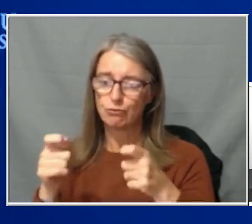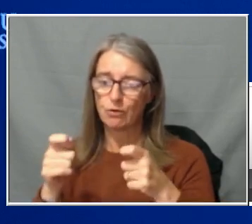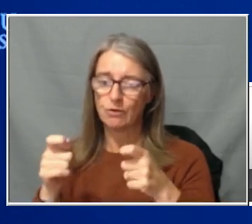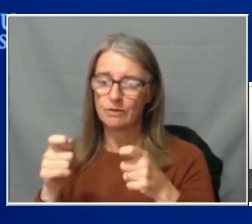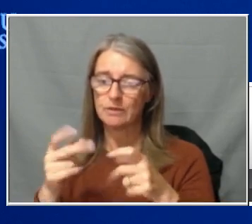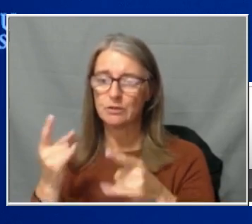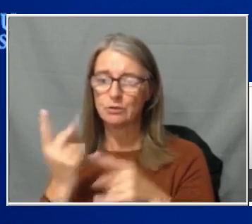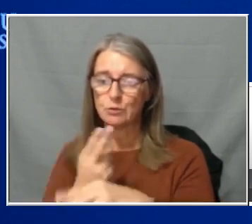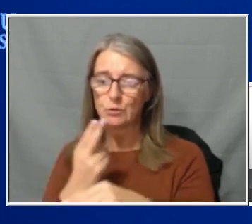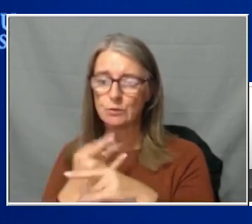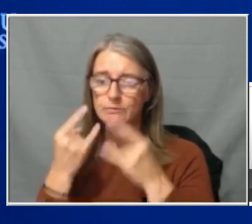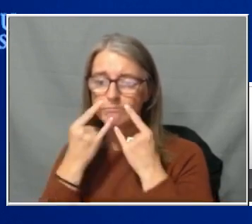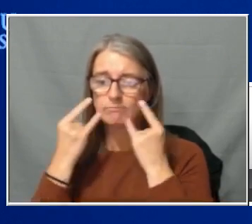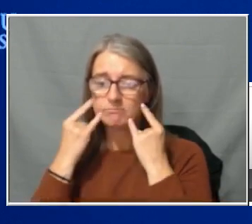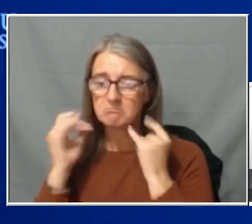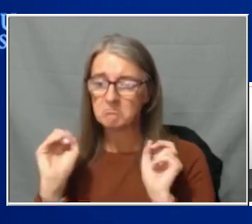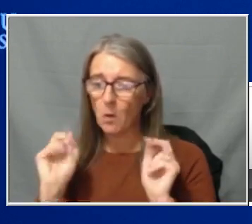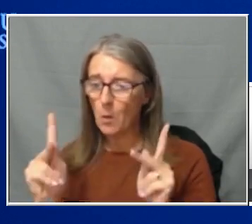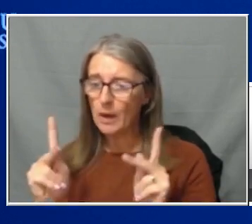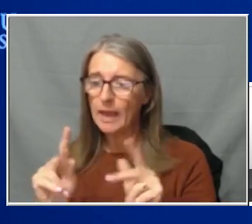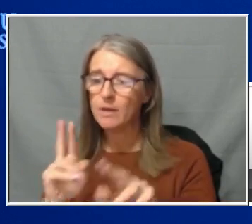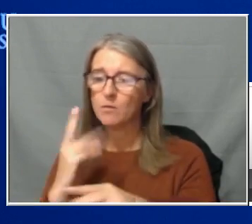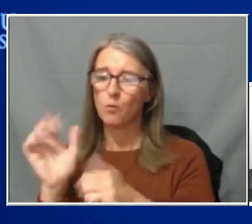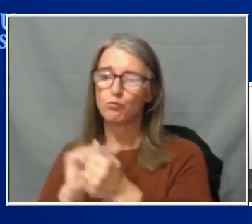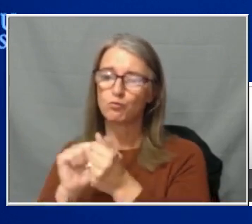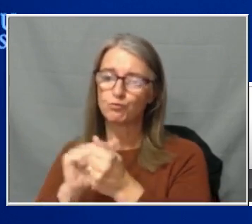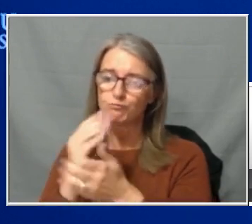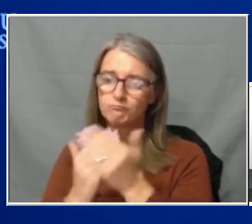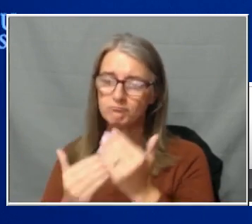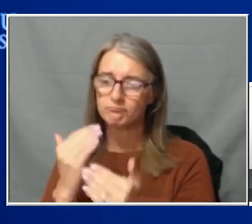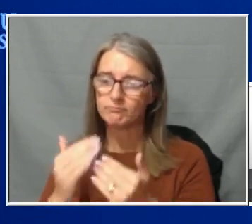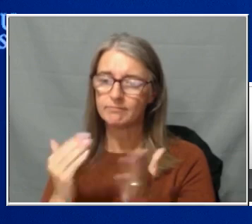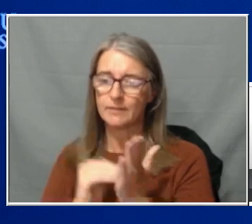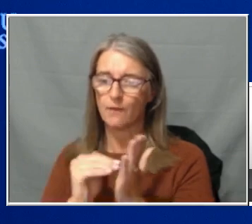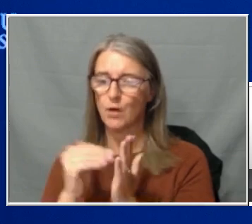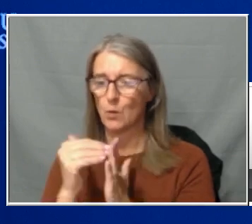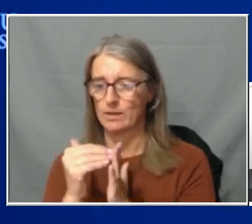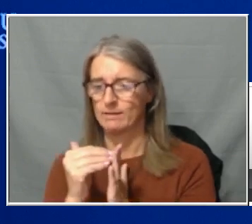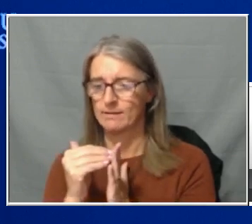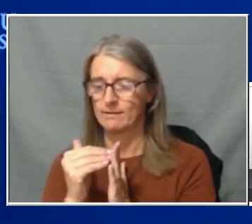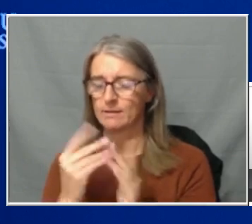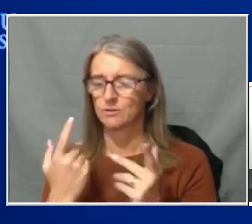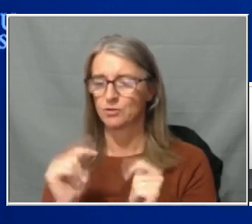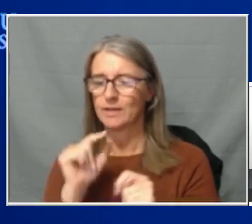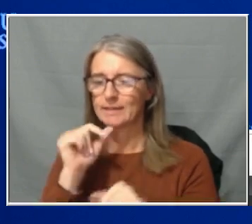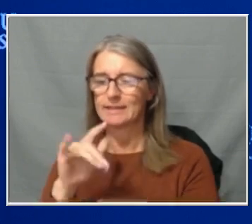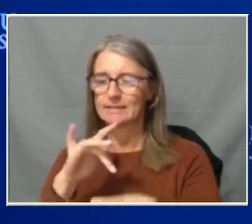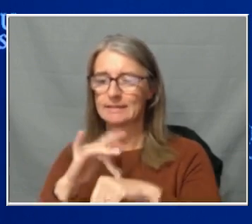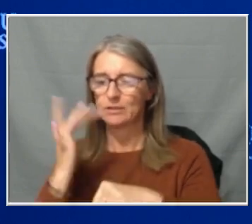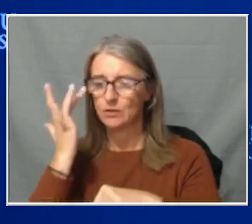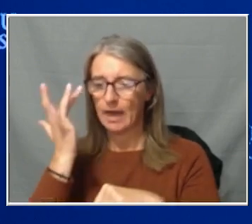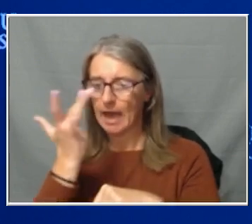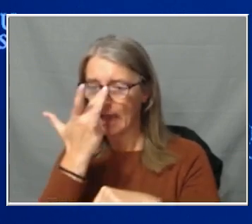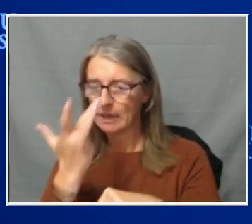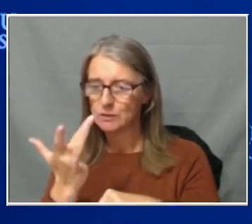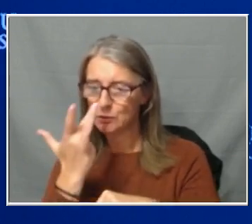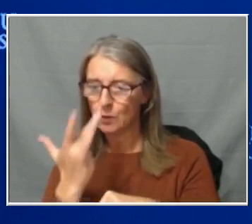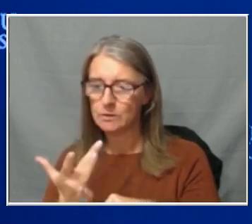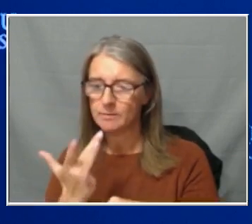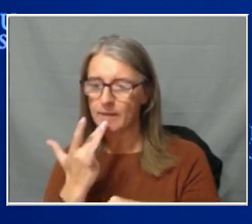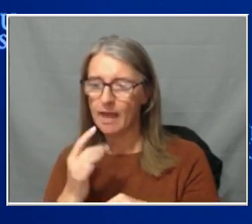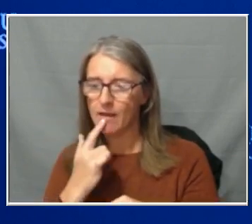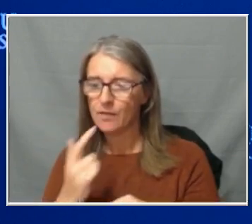wearing a mask is always okay, but wash your hands frequently, and try not to touch your eyes, your nose, or mouth, and most